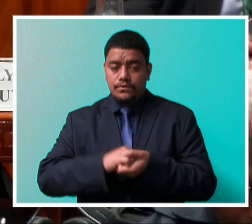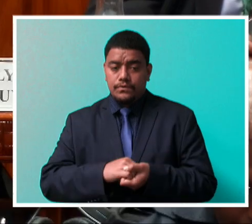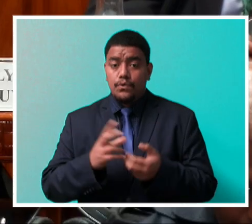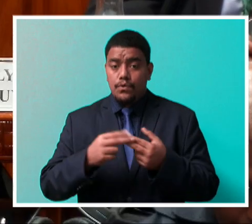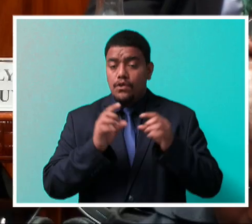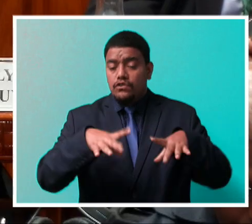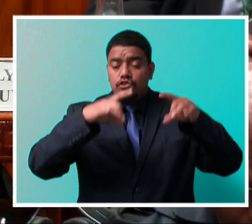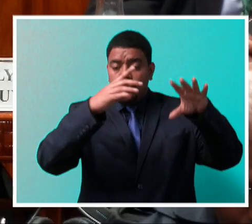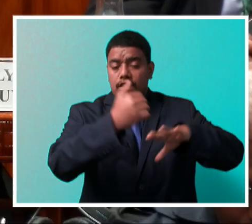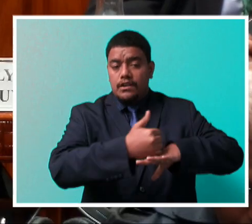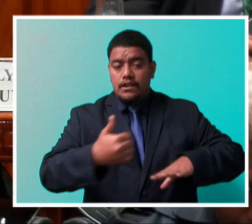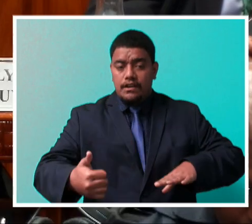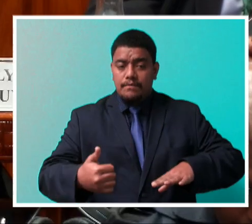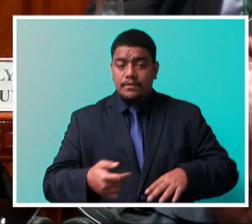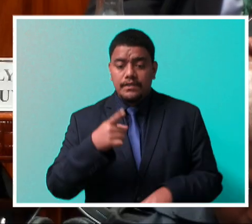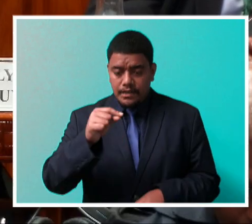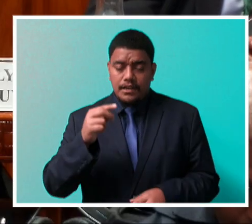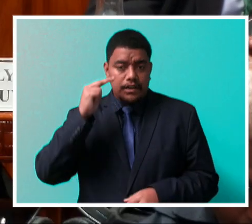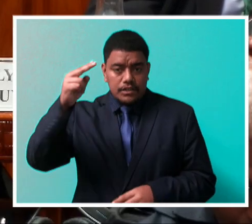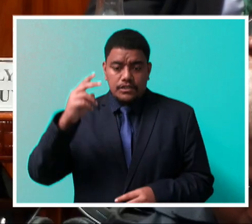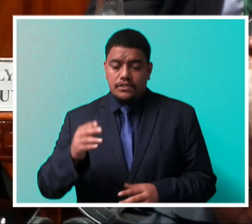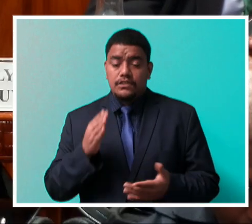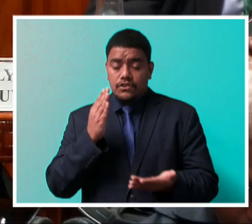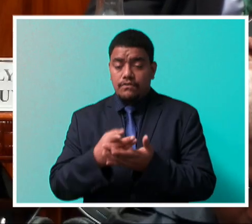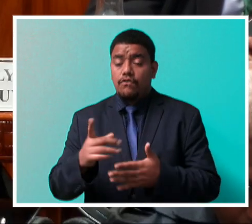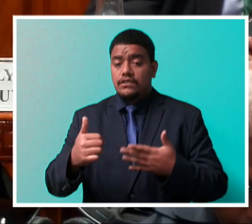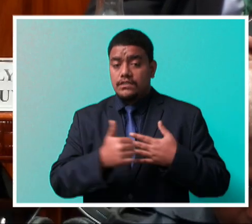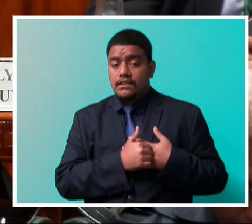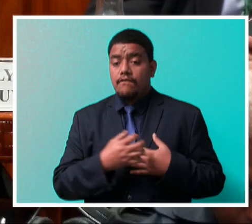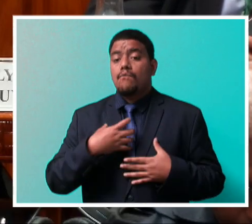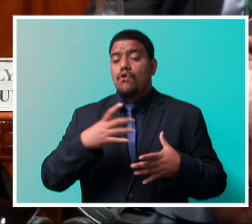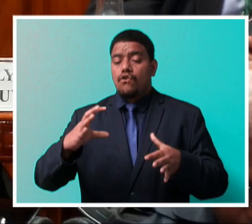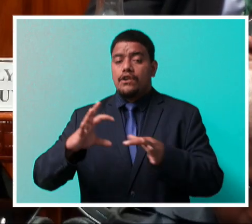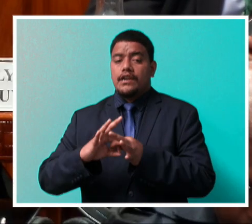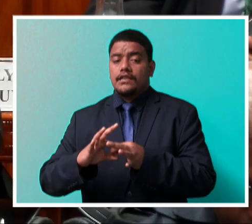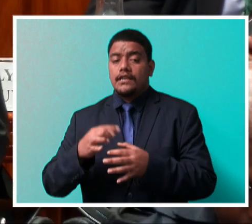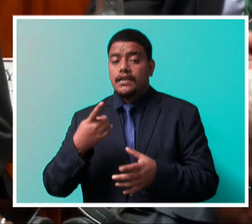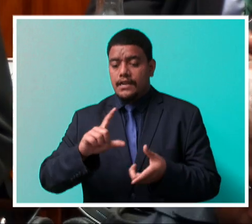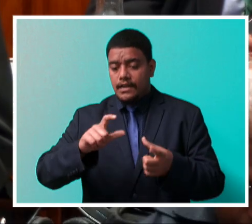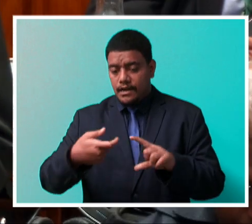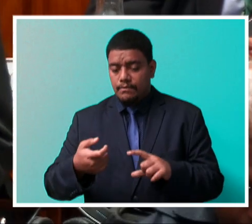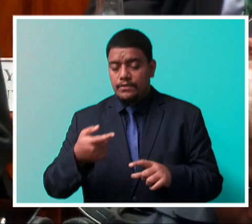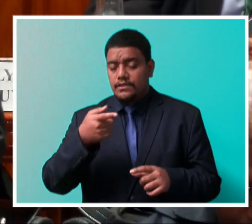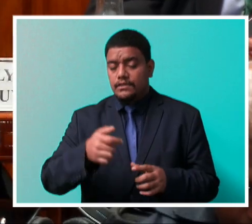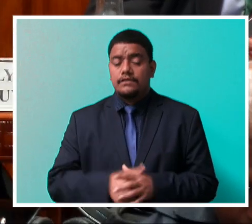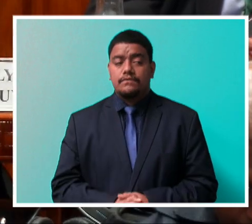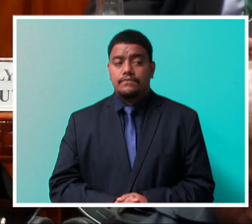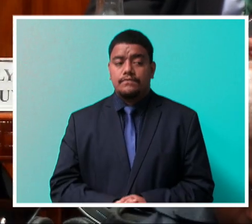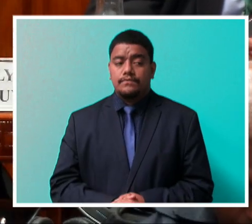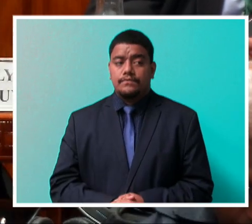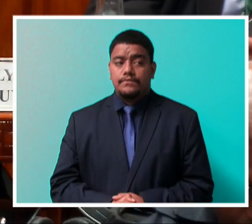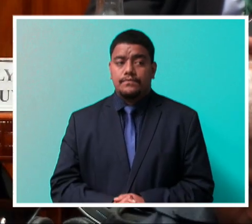government, sets out national direction for a safer, more connected, and climate-resilient aviation system.